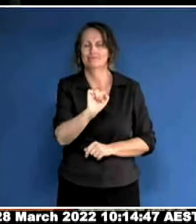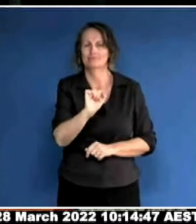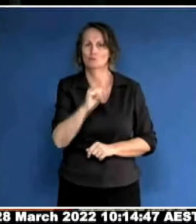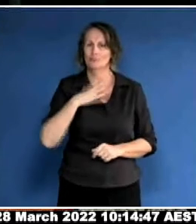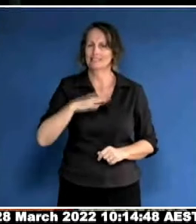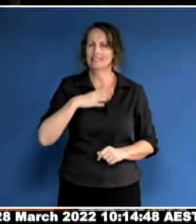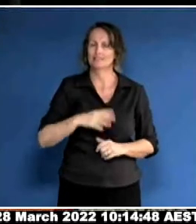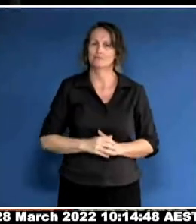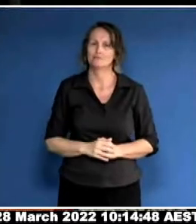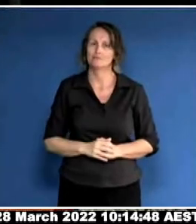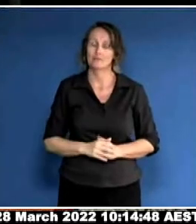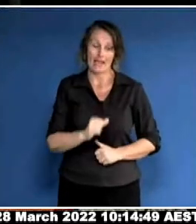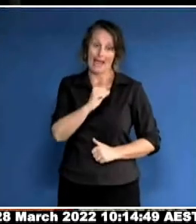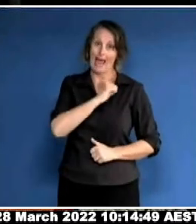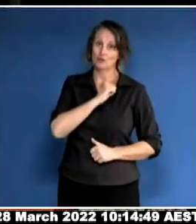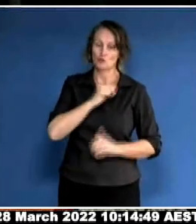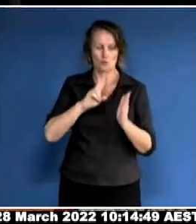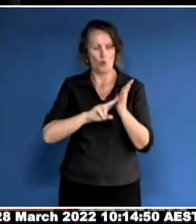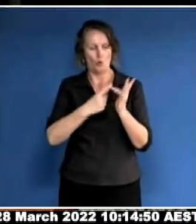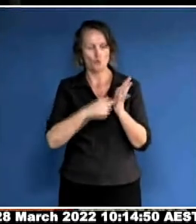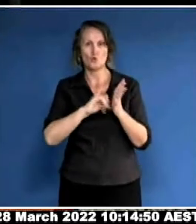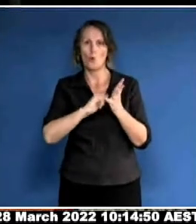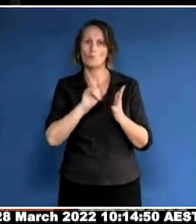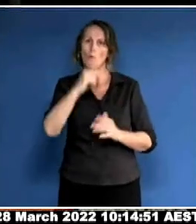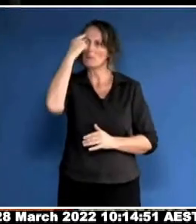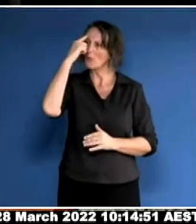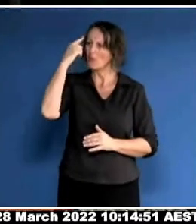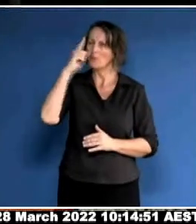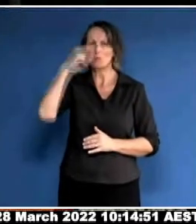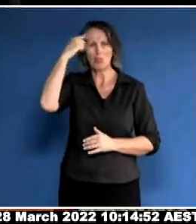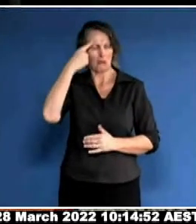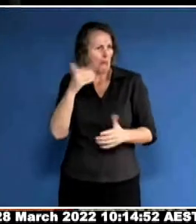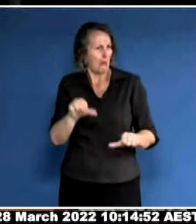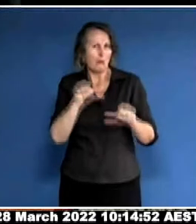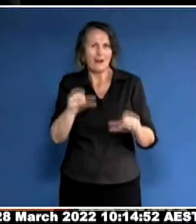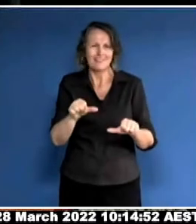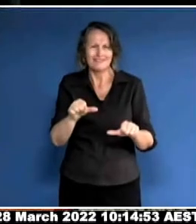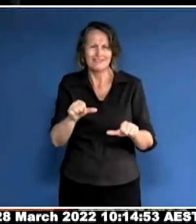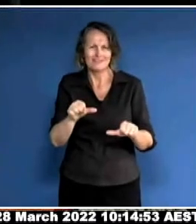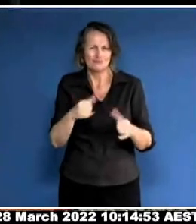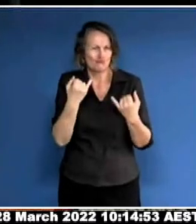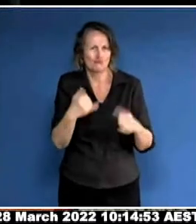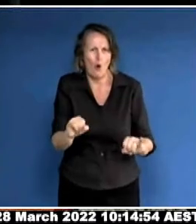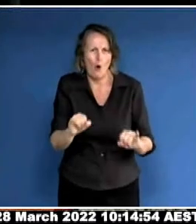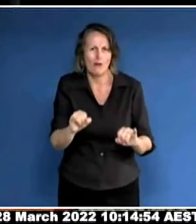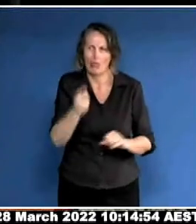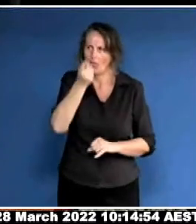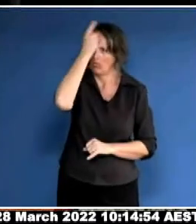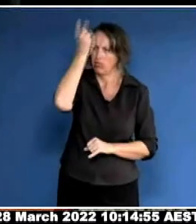Attitudes and norms can be based on misconceptions and myths. The Australian Institute of